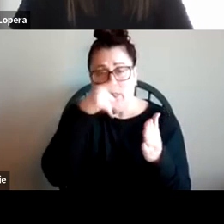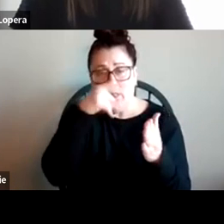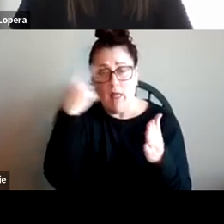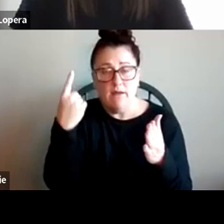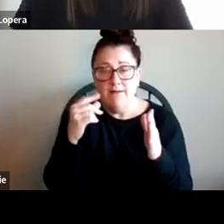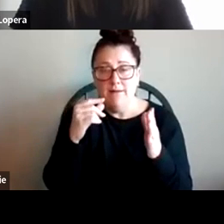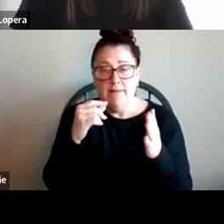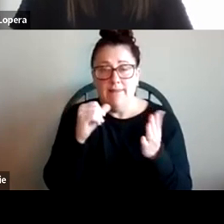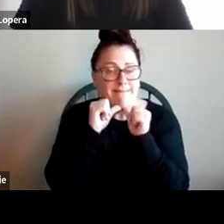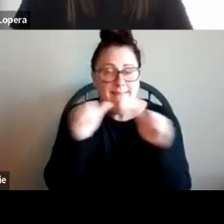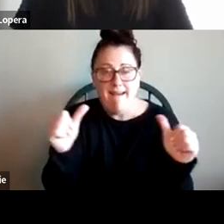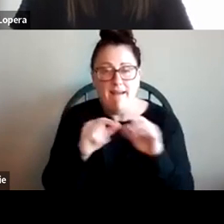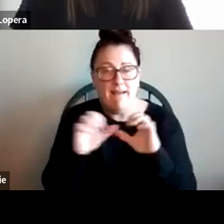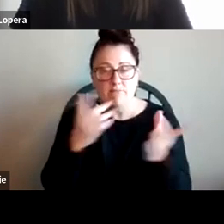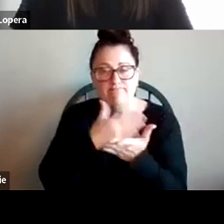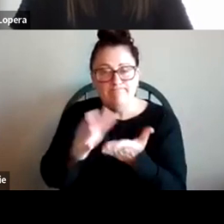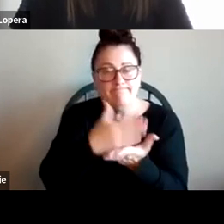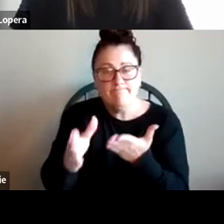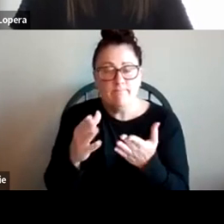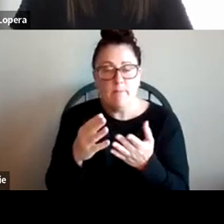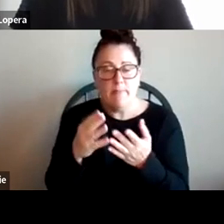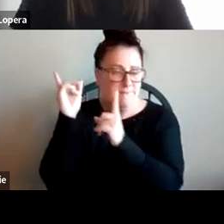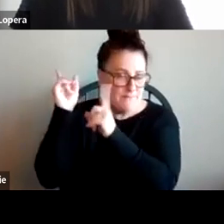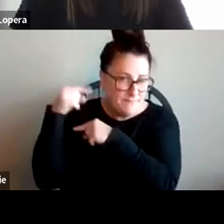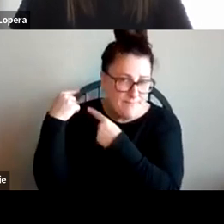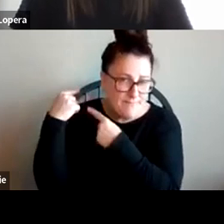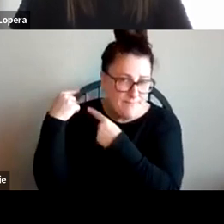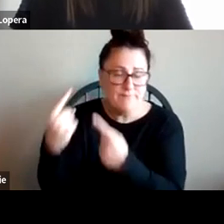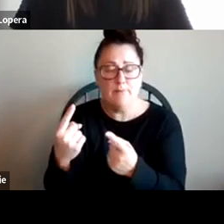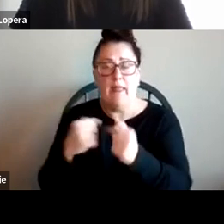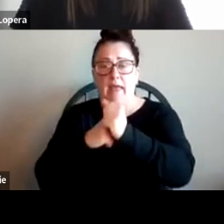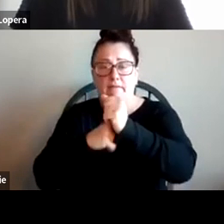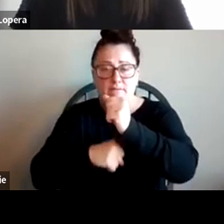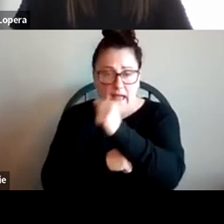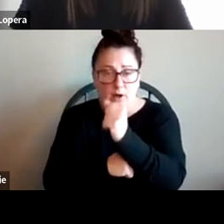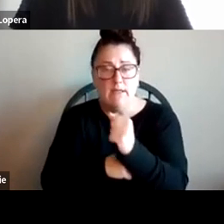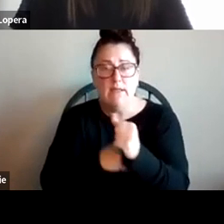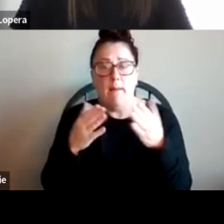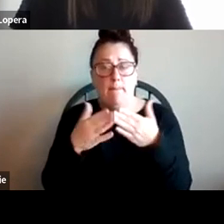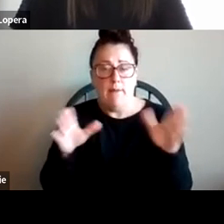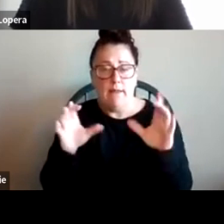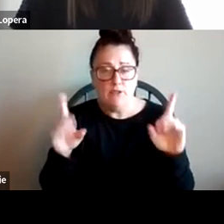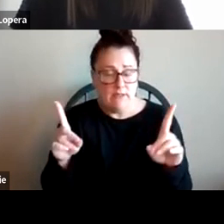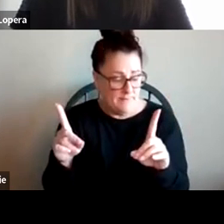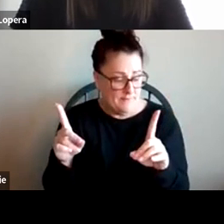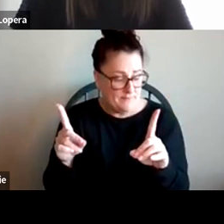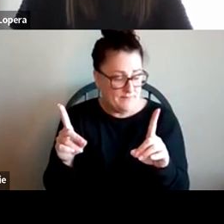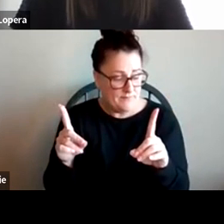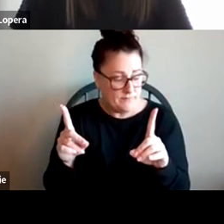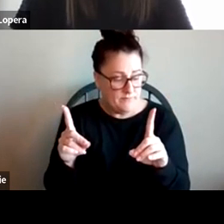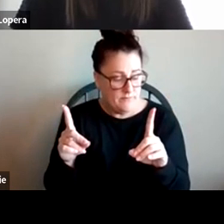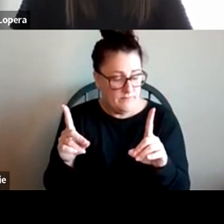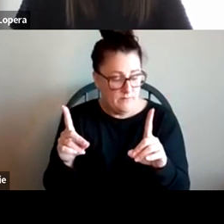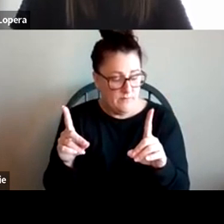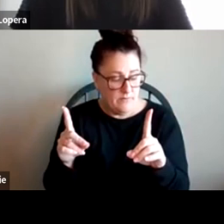were denied education from the helm and from the founding of public education, and the colonial remnants